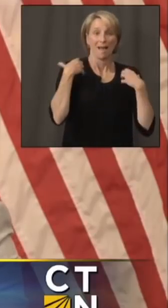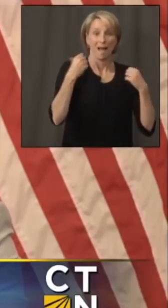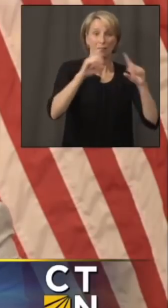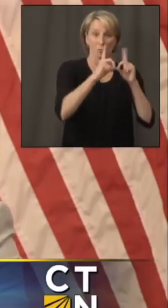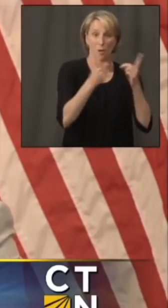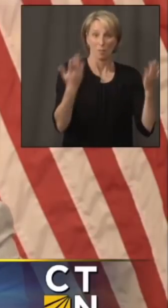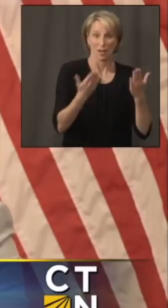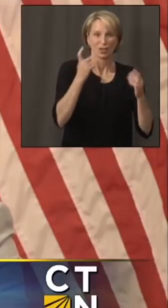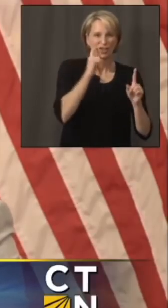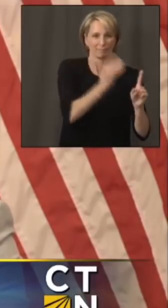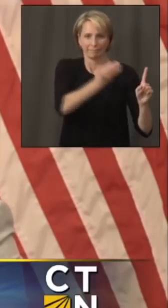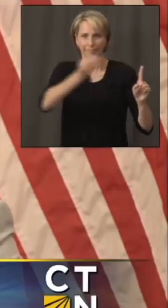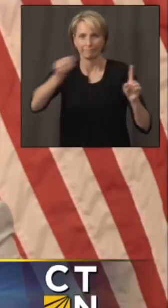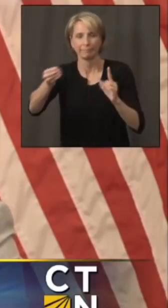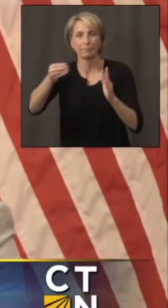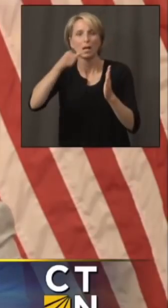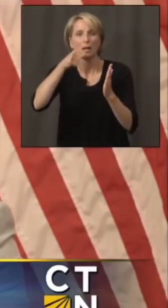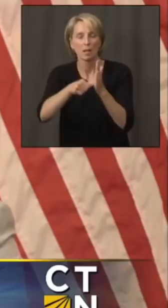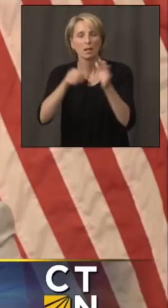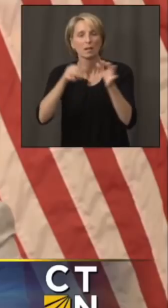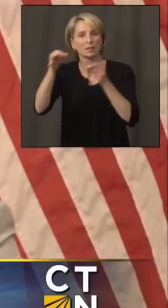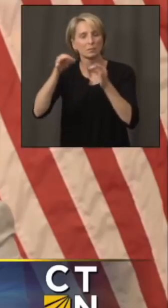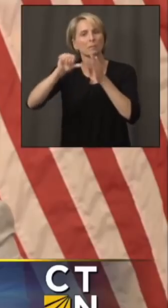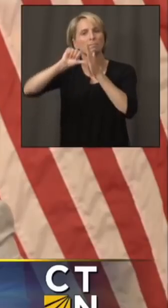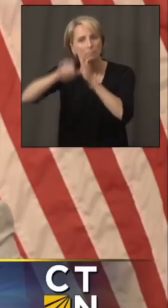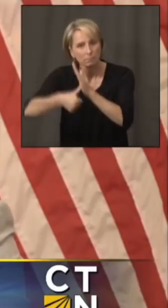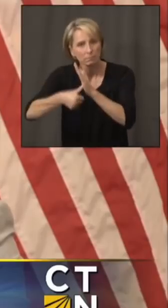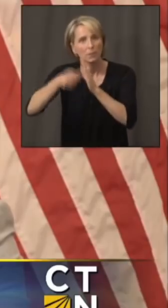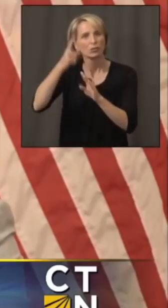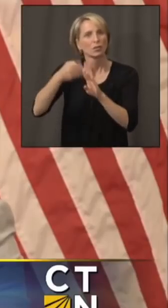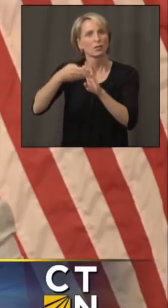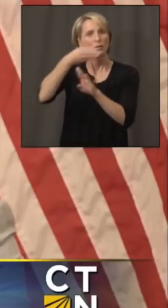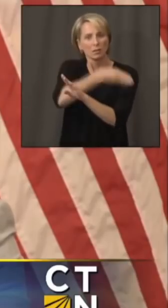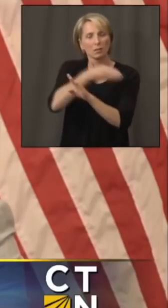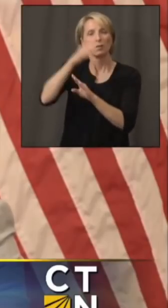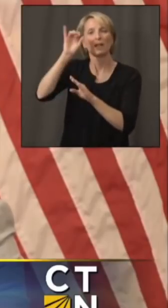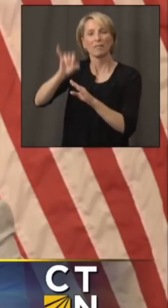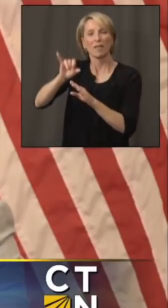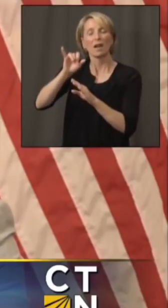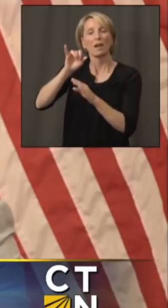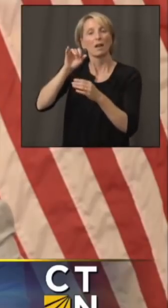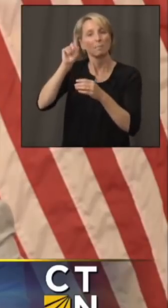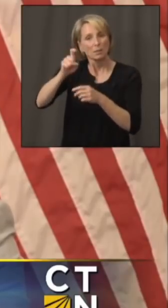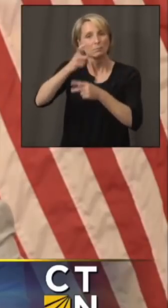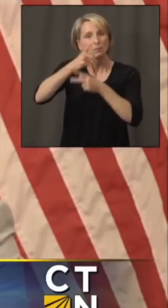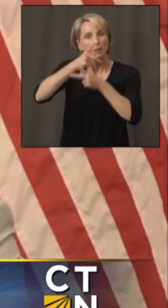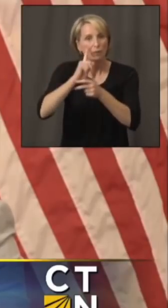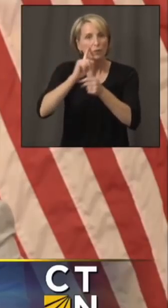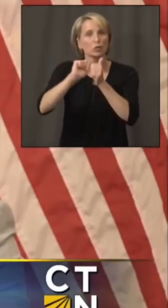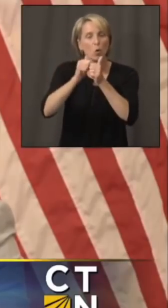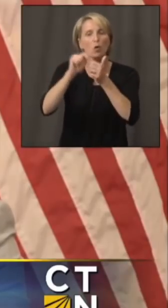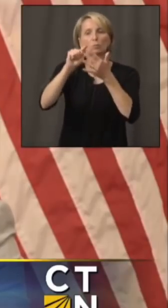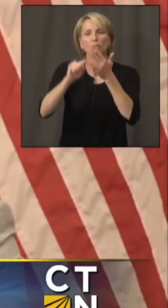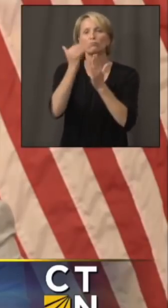which reiterated the previous guidance that they provided before, and CIAC will be in the position to make a final decision on sports